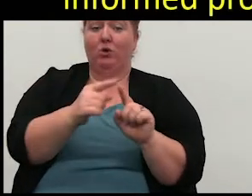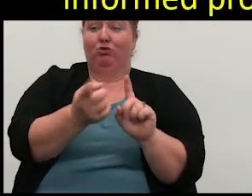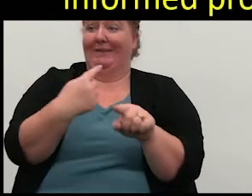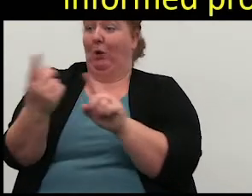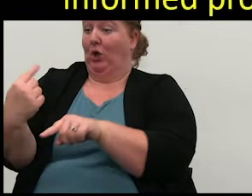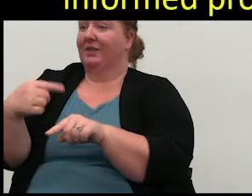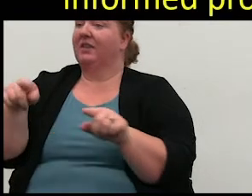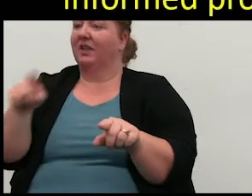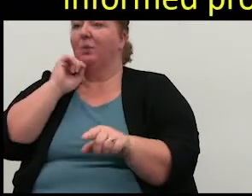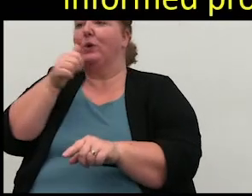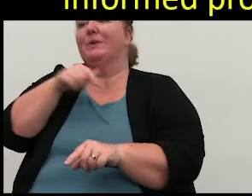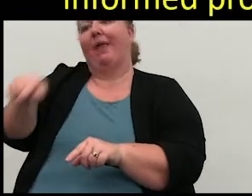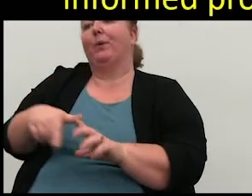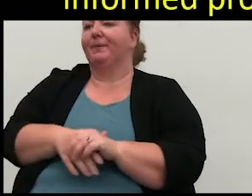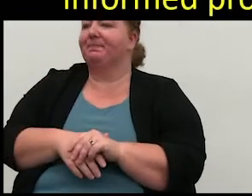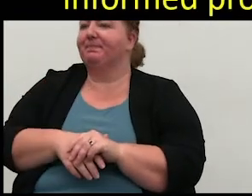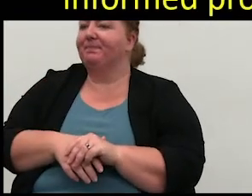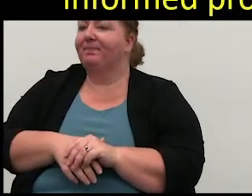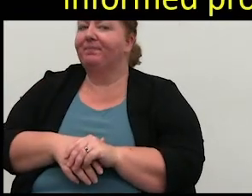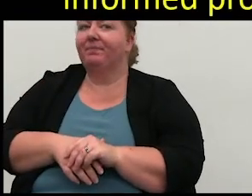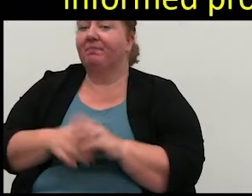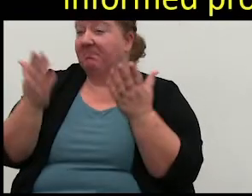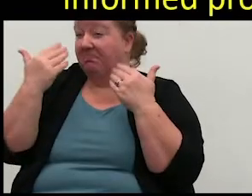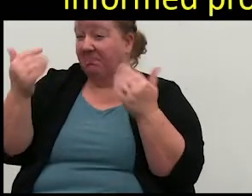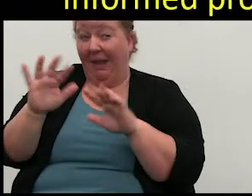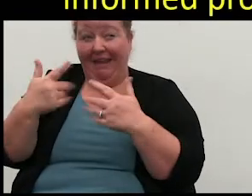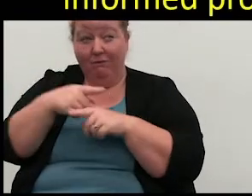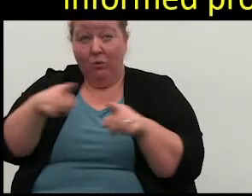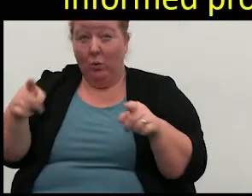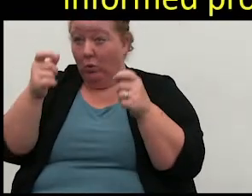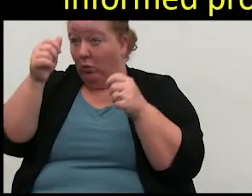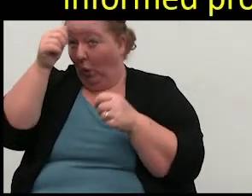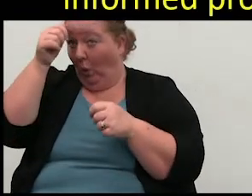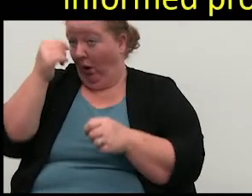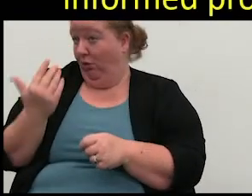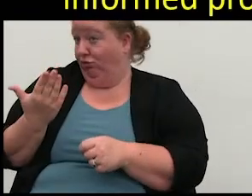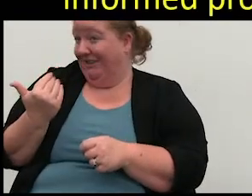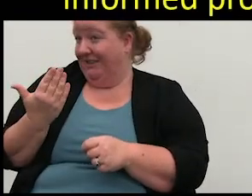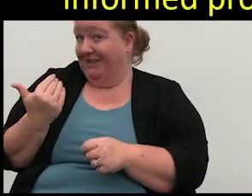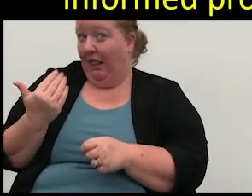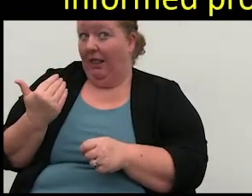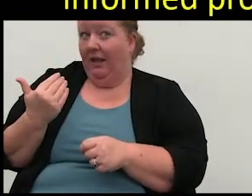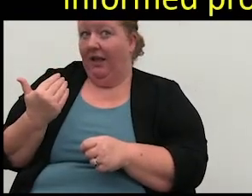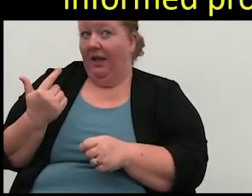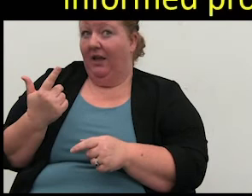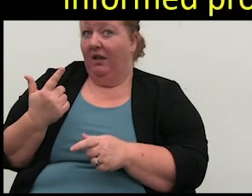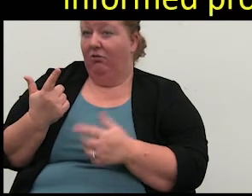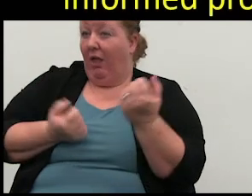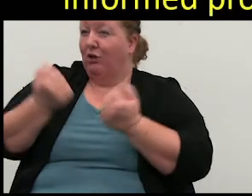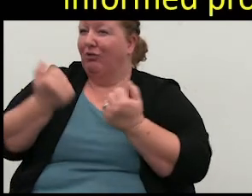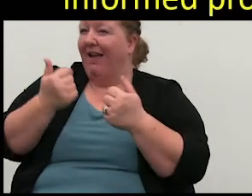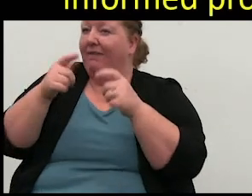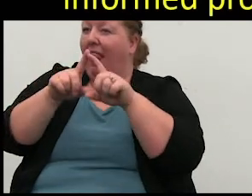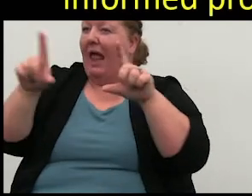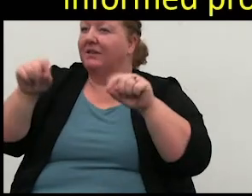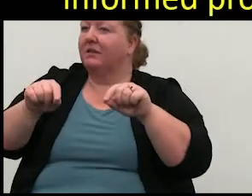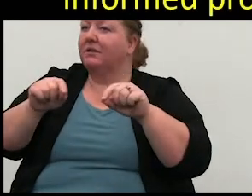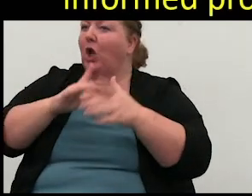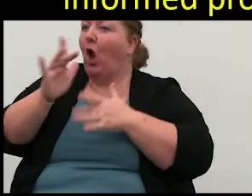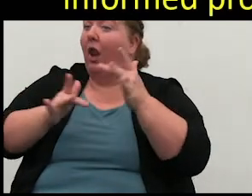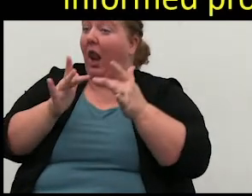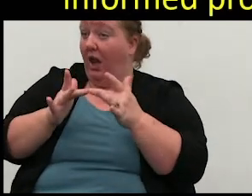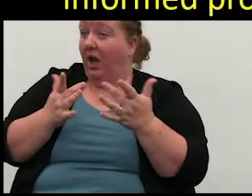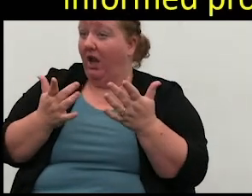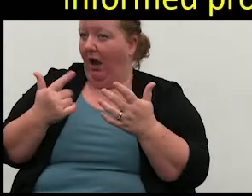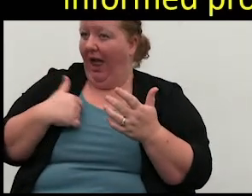the ones they'll run. Incidentally, I don't know if anyone here has recently done anything with their driving license online. I recently actually